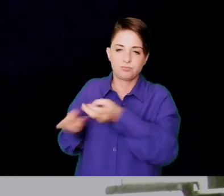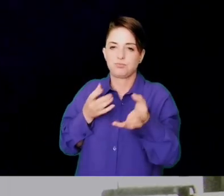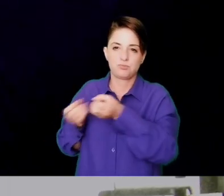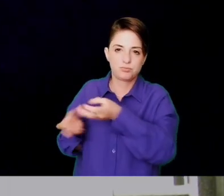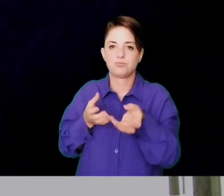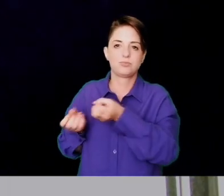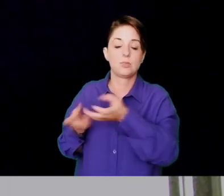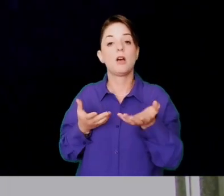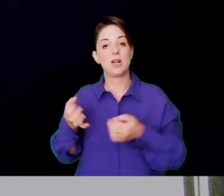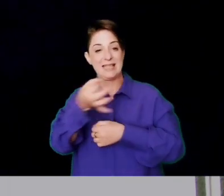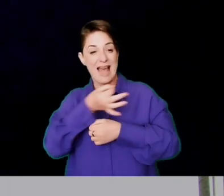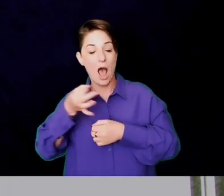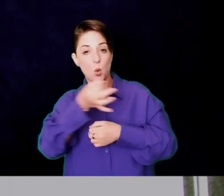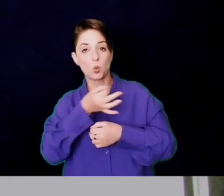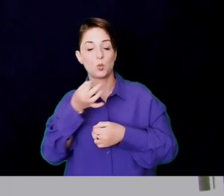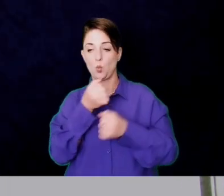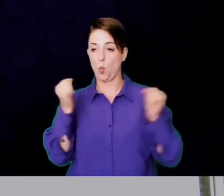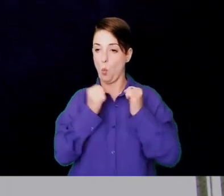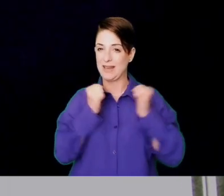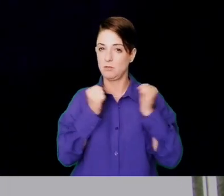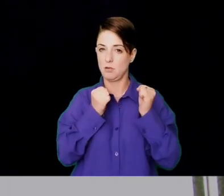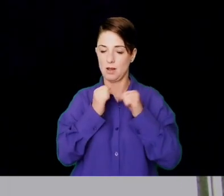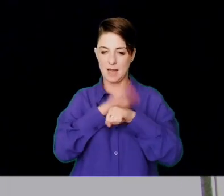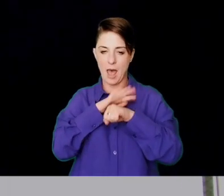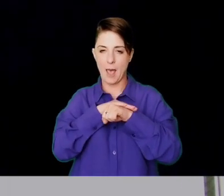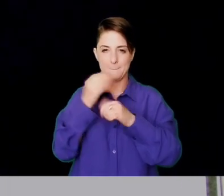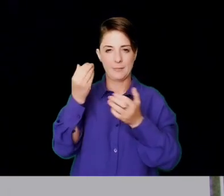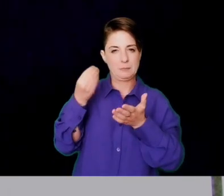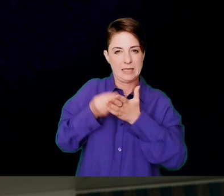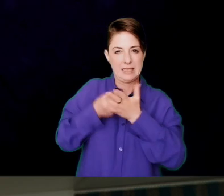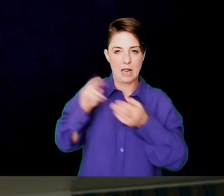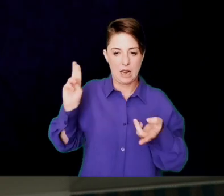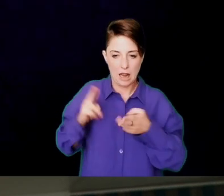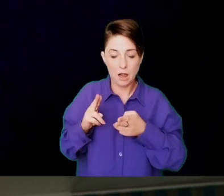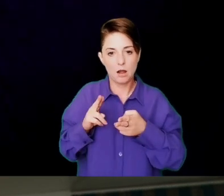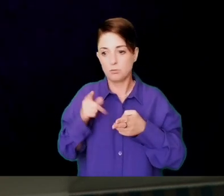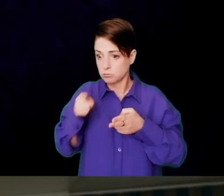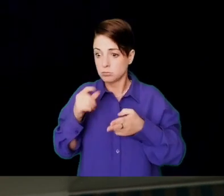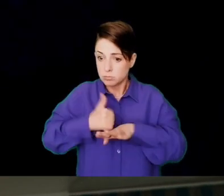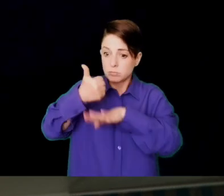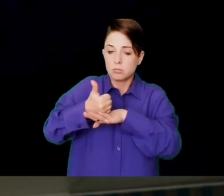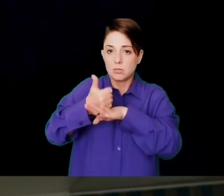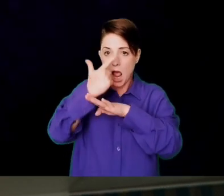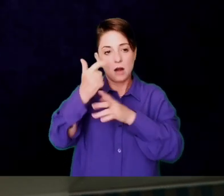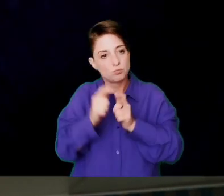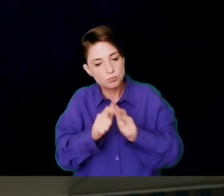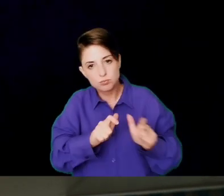for a town that really doesn't generate a lot in the winter months, that could change it, couldn't it? The future within the reserve